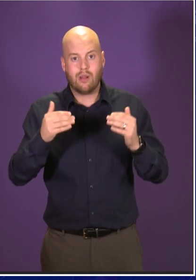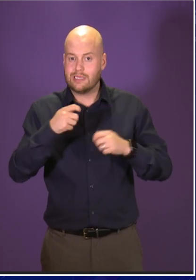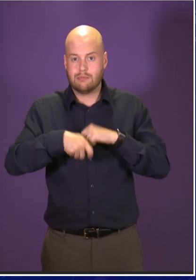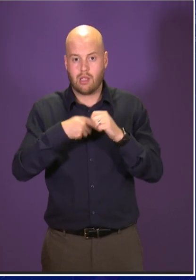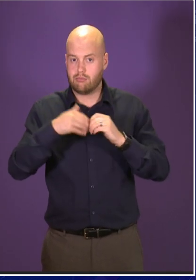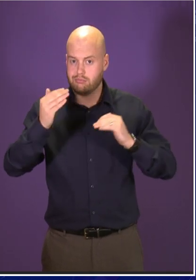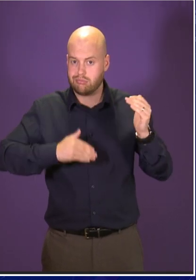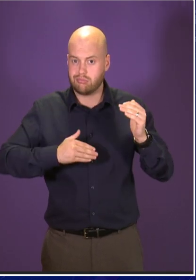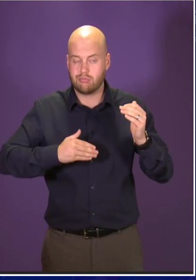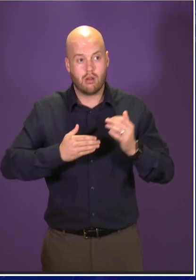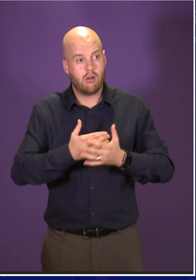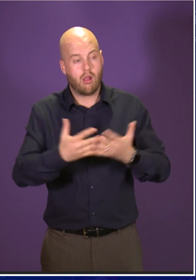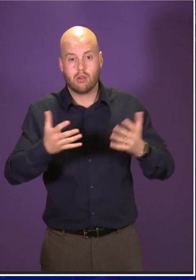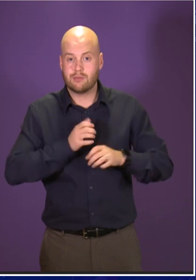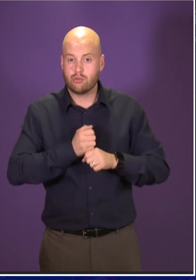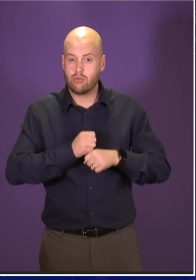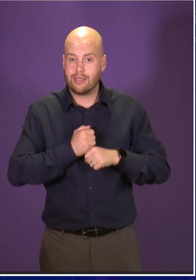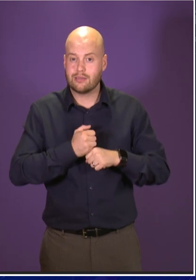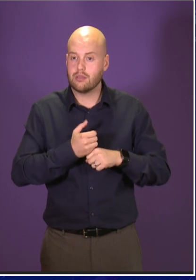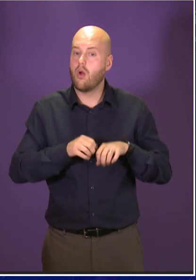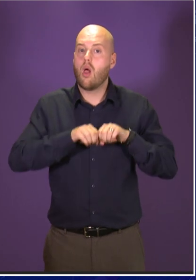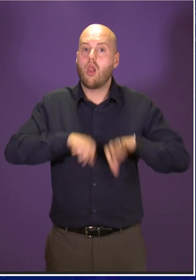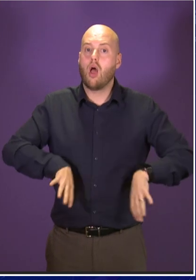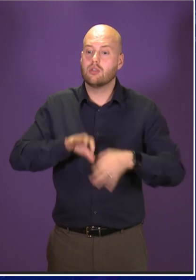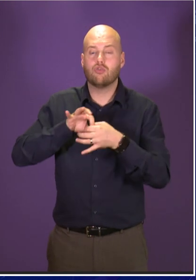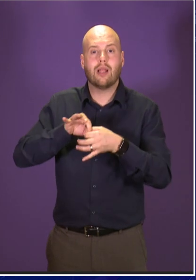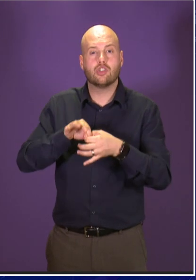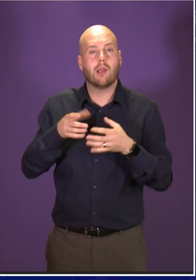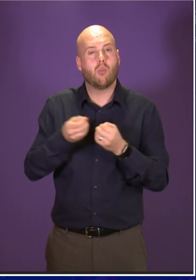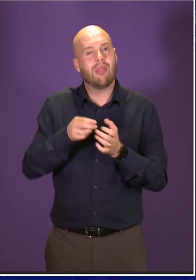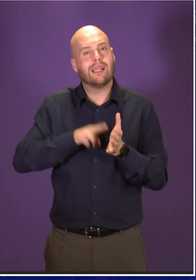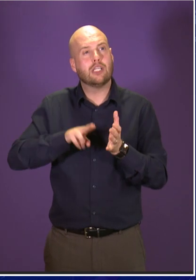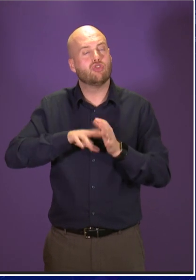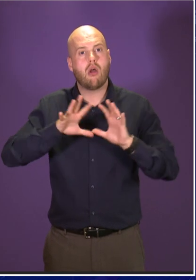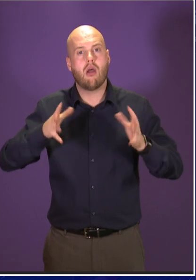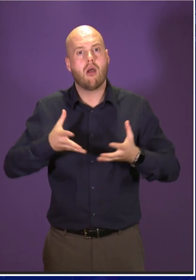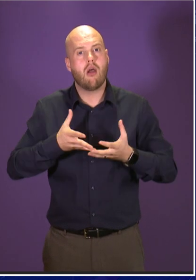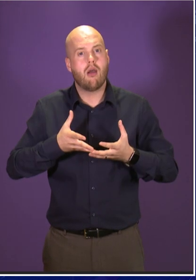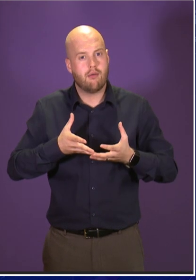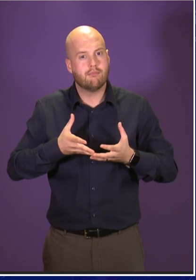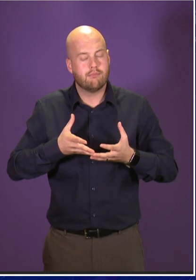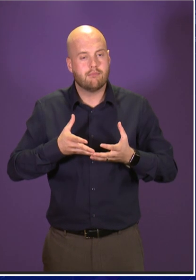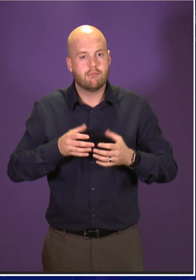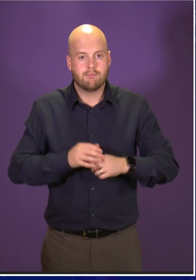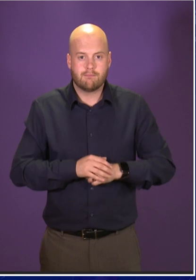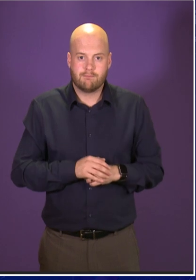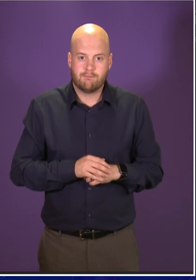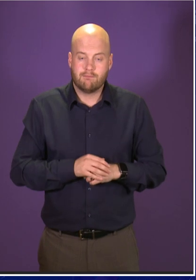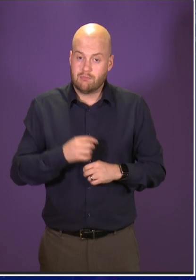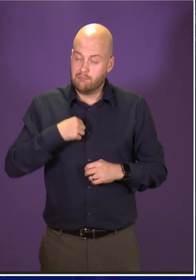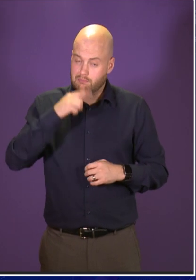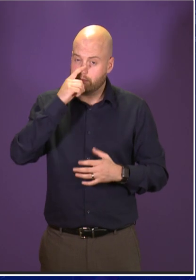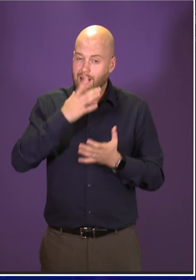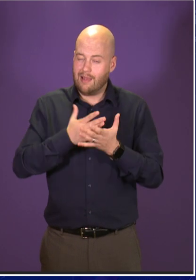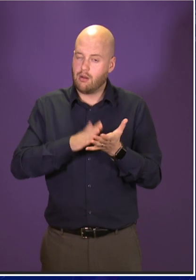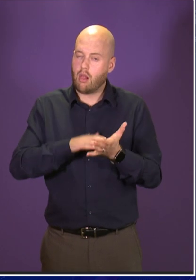stress, loss of relationship with nature and alienation in a less cohesive world. I believe culture can